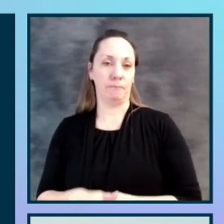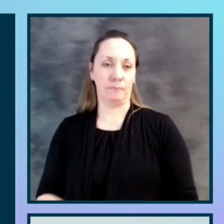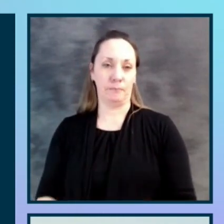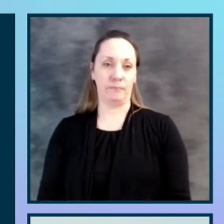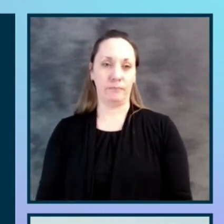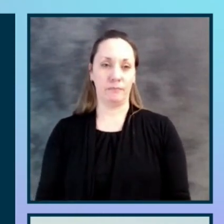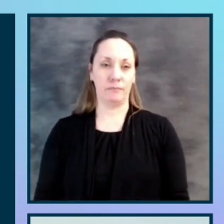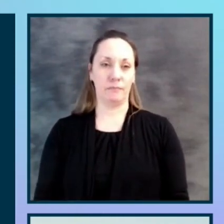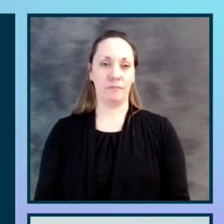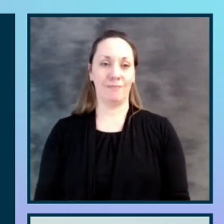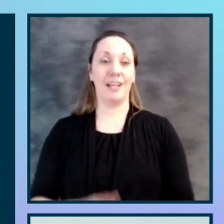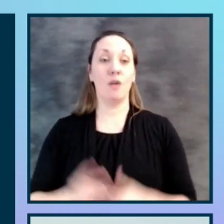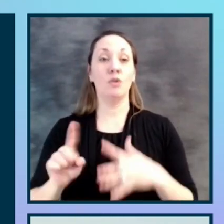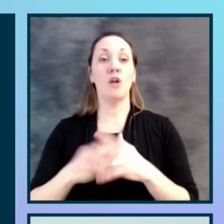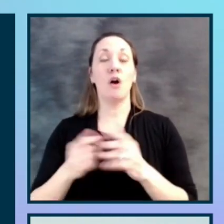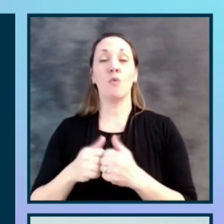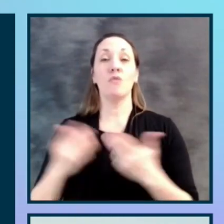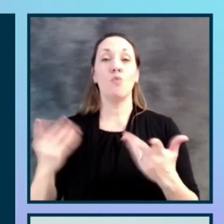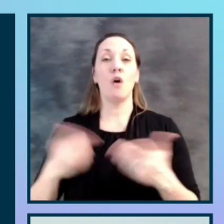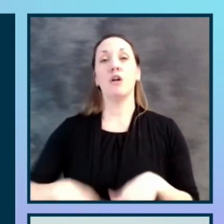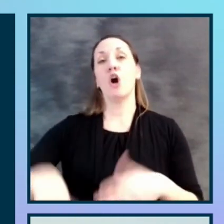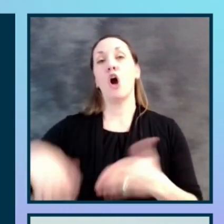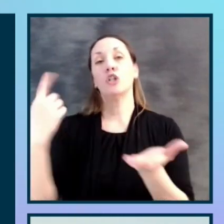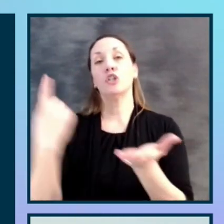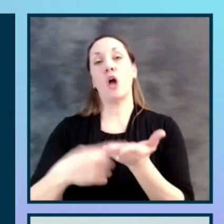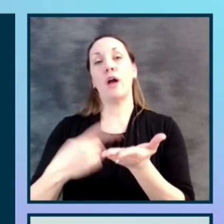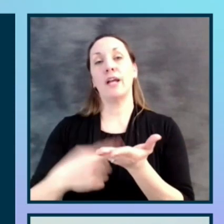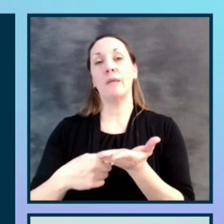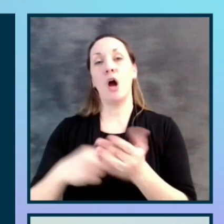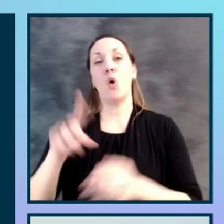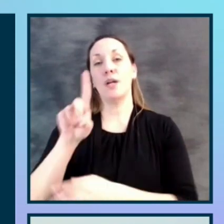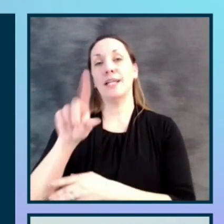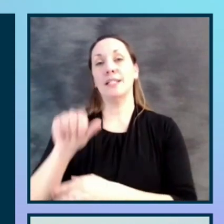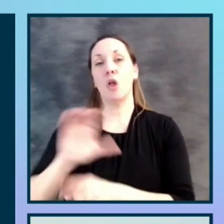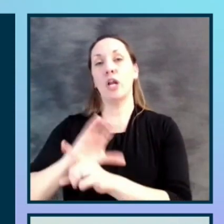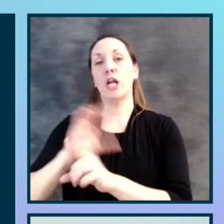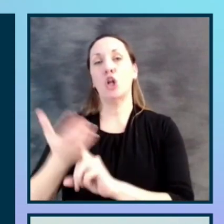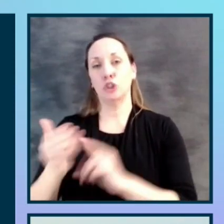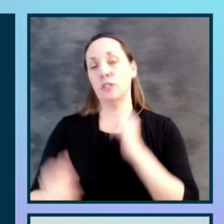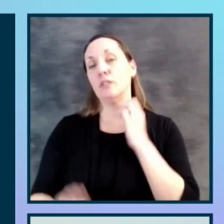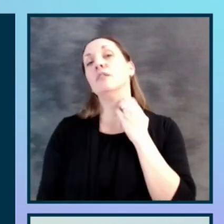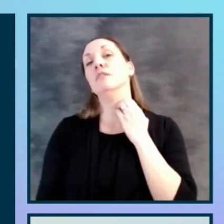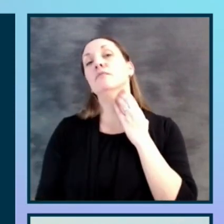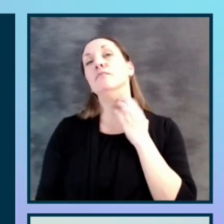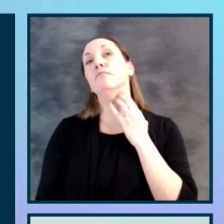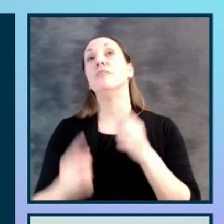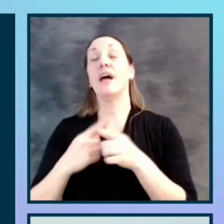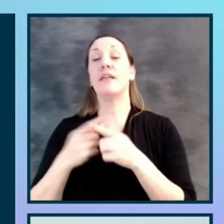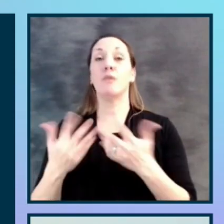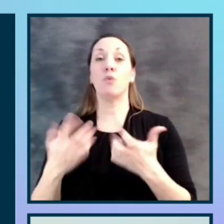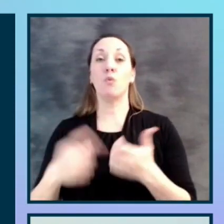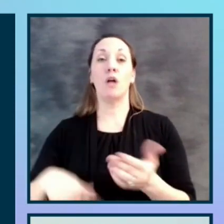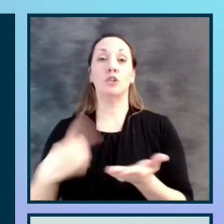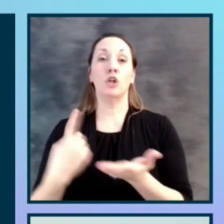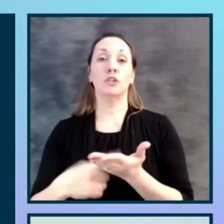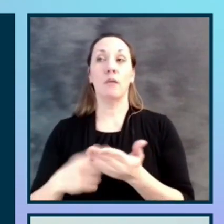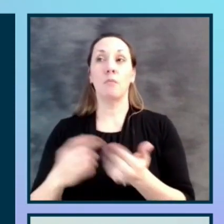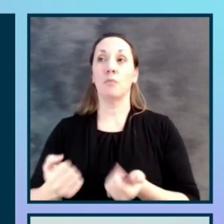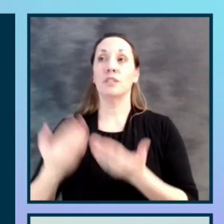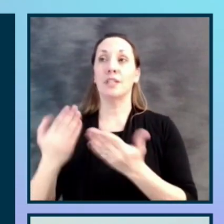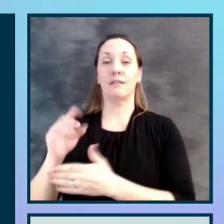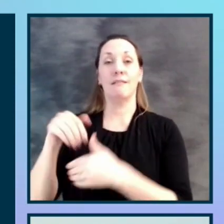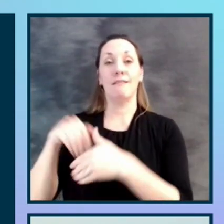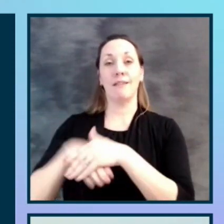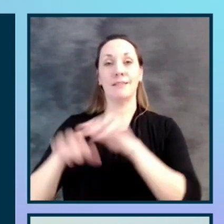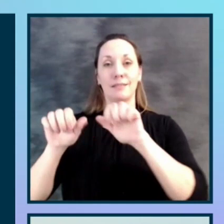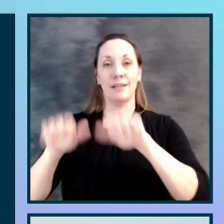So we'll start with talking about disability culture. Then move on to talk about presenting accessibility in the context of